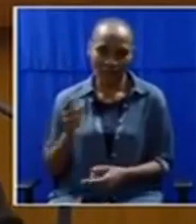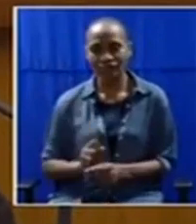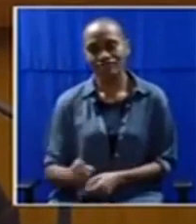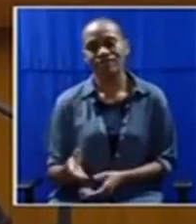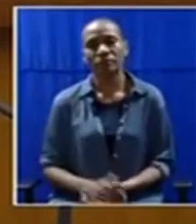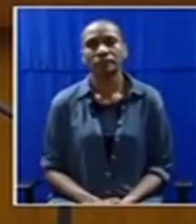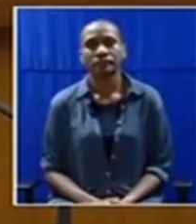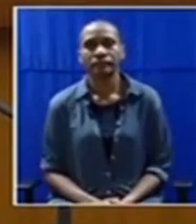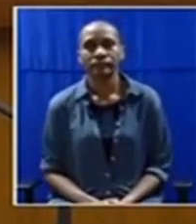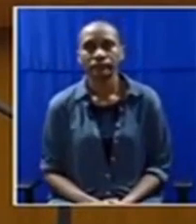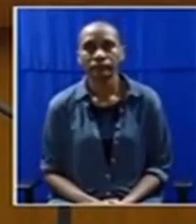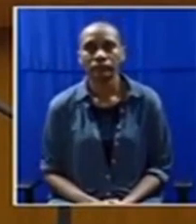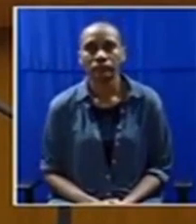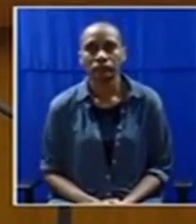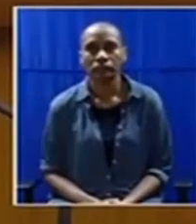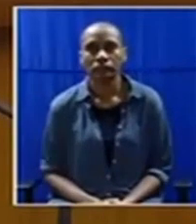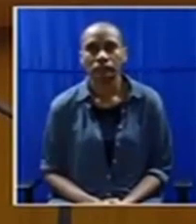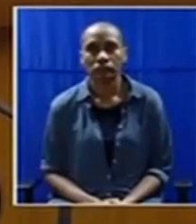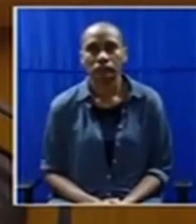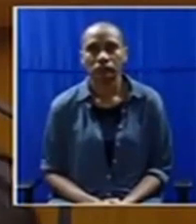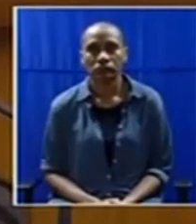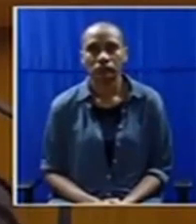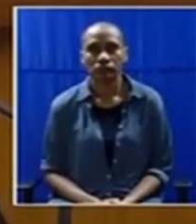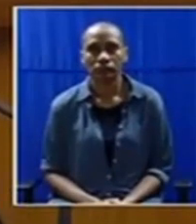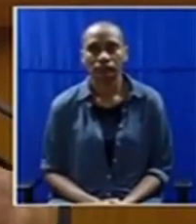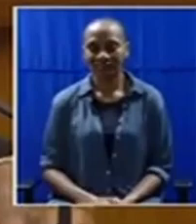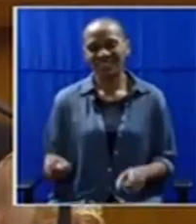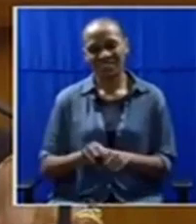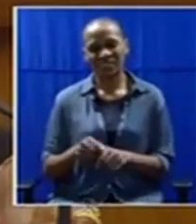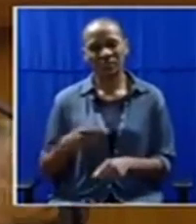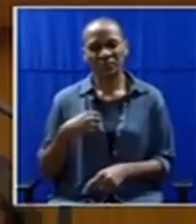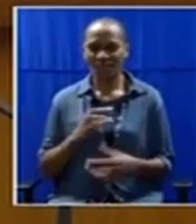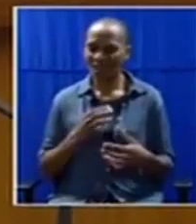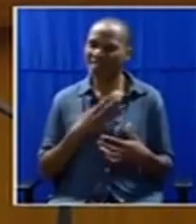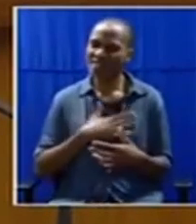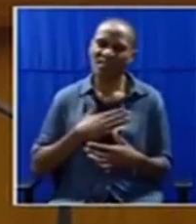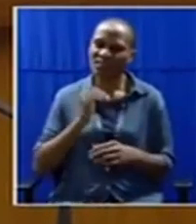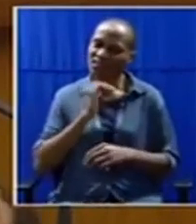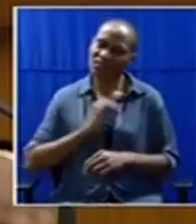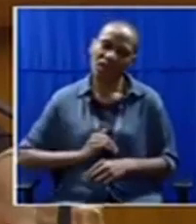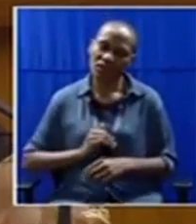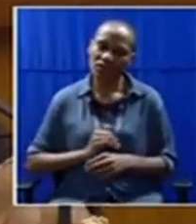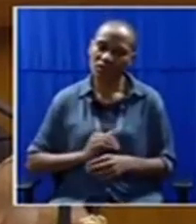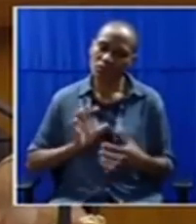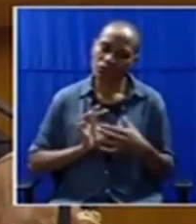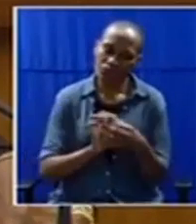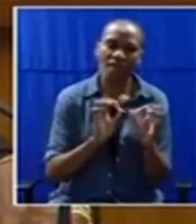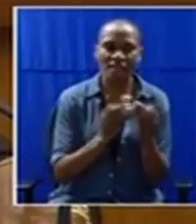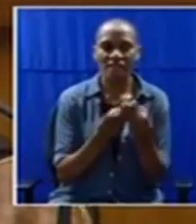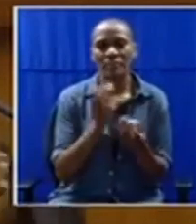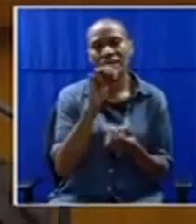ngoba njengemtali kubhlungu kubona umtali alahlekelwa umntwana wakhe ngesimo lesibhlungu.